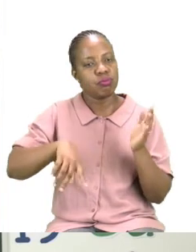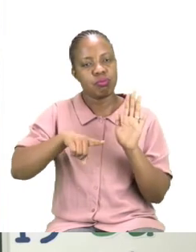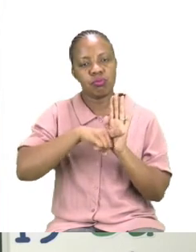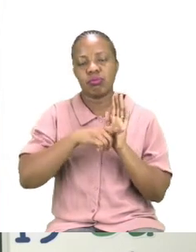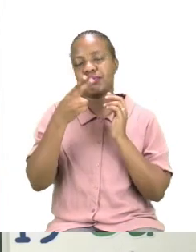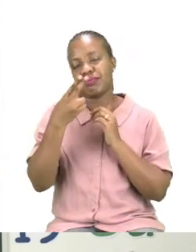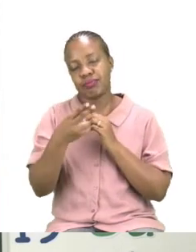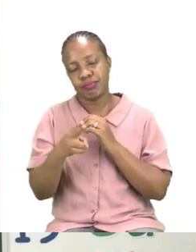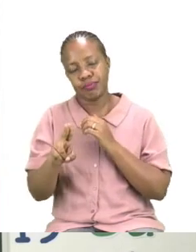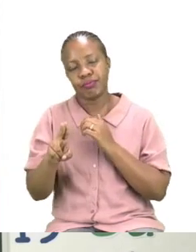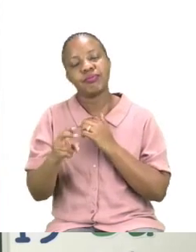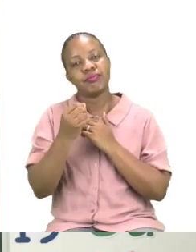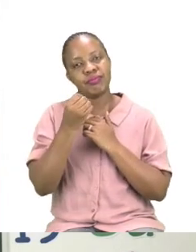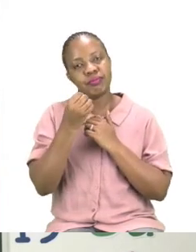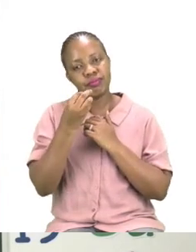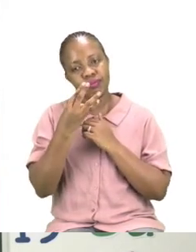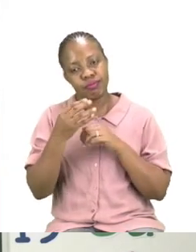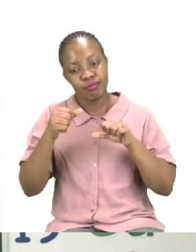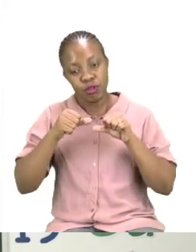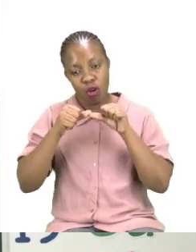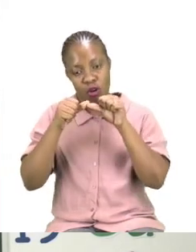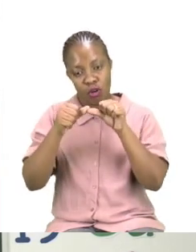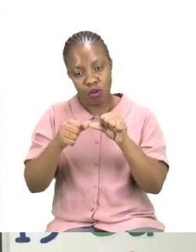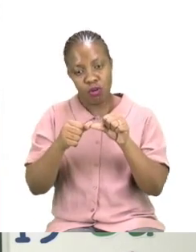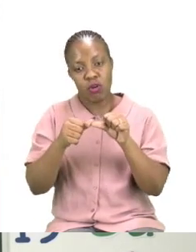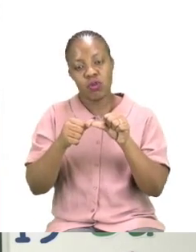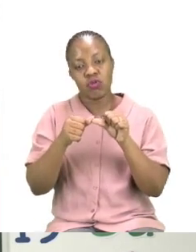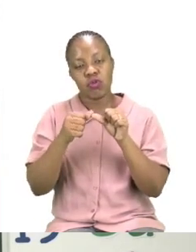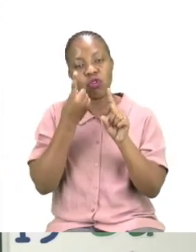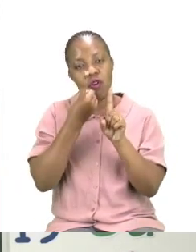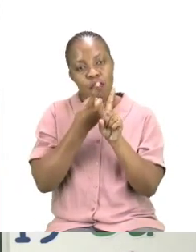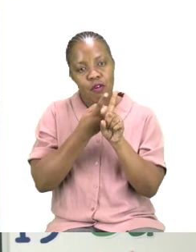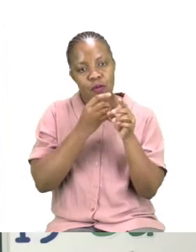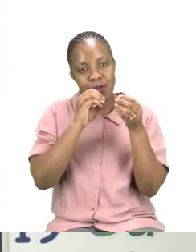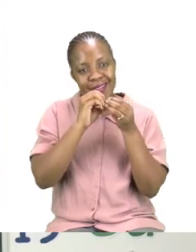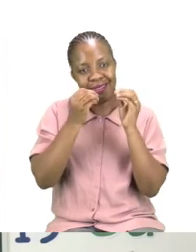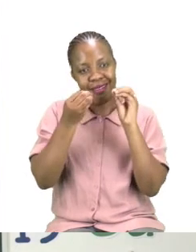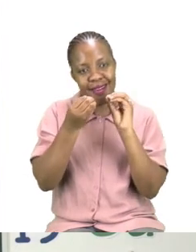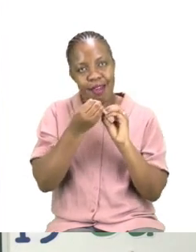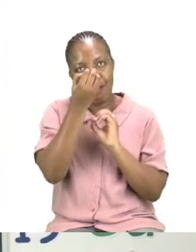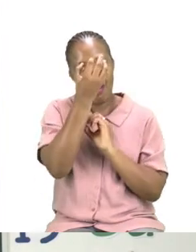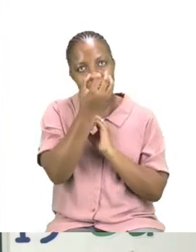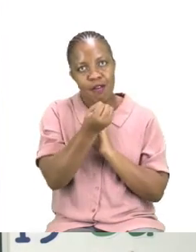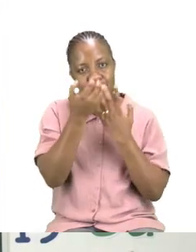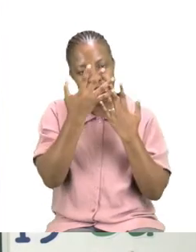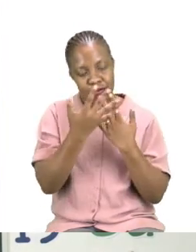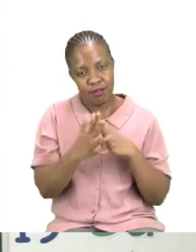the number till you get to 10. So please put a 7 in the